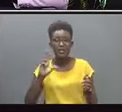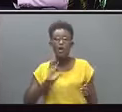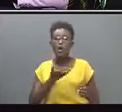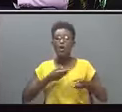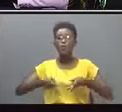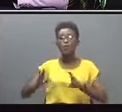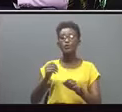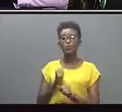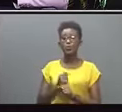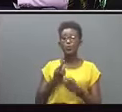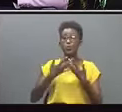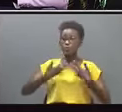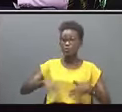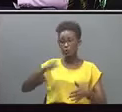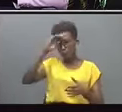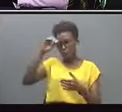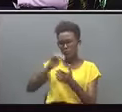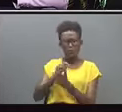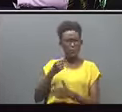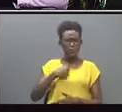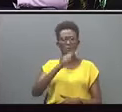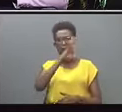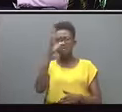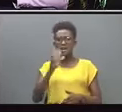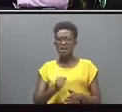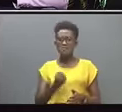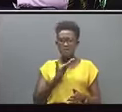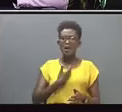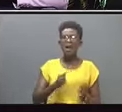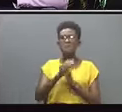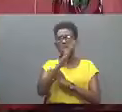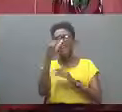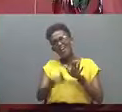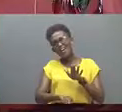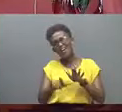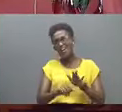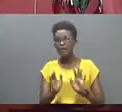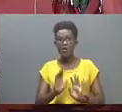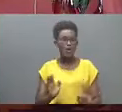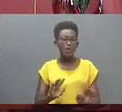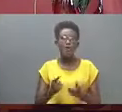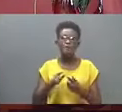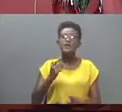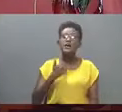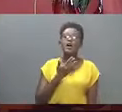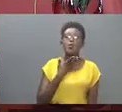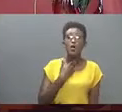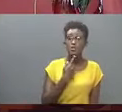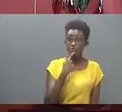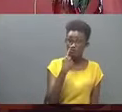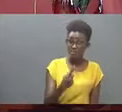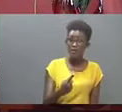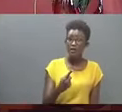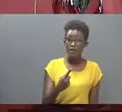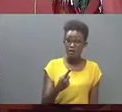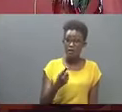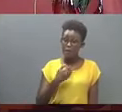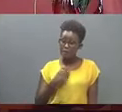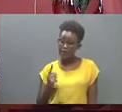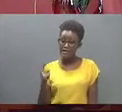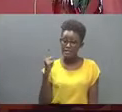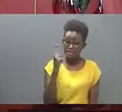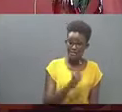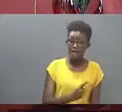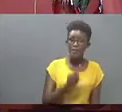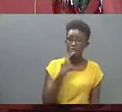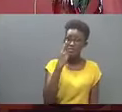That we may believe we have a lesser God. But I want to say, I have come to believe.